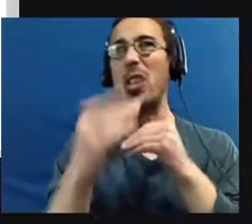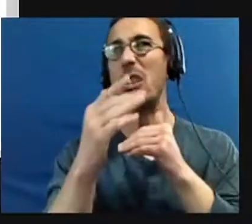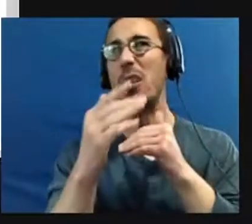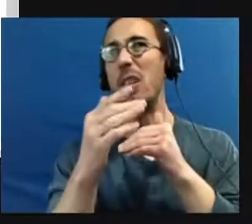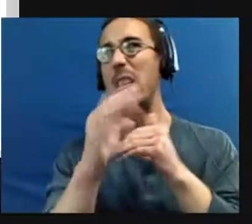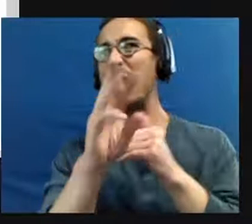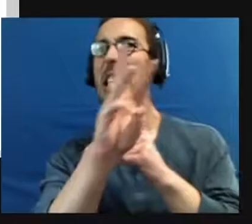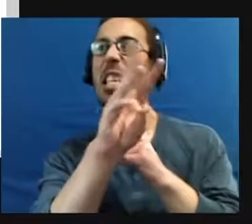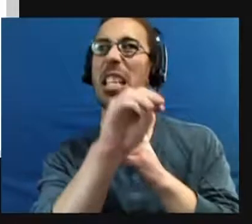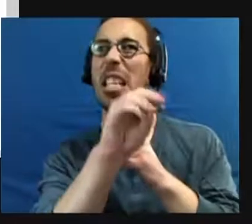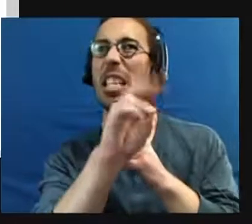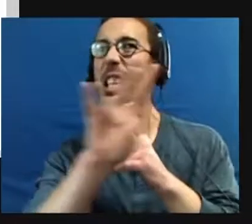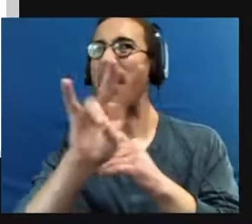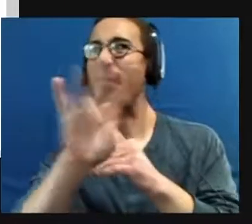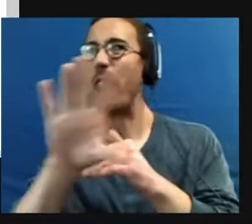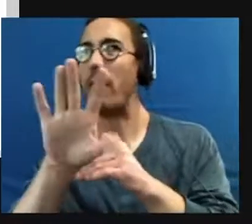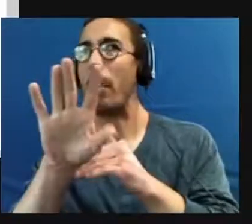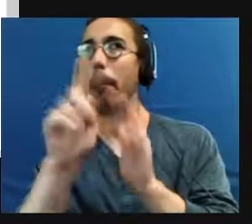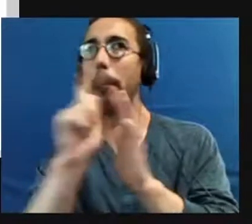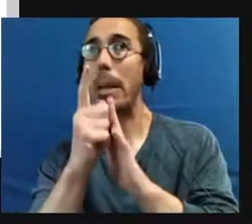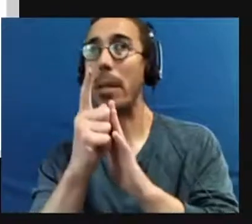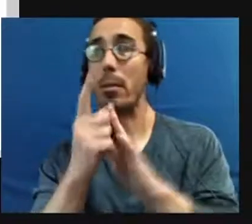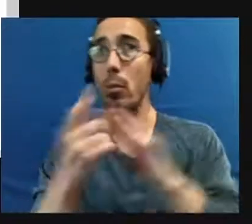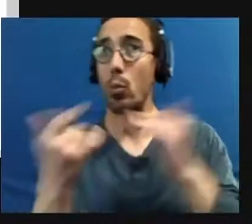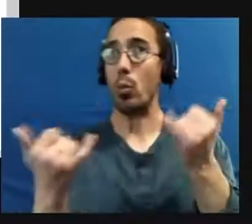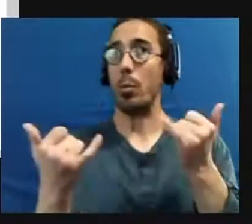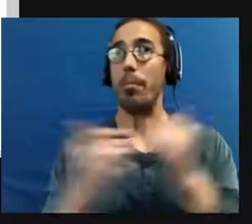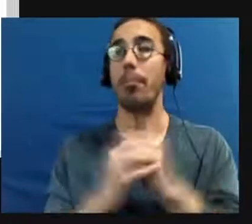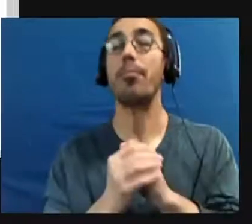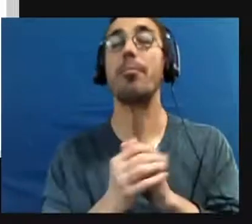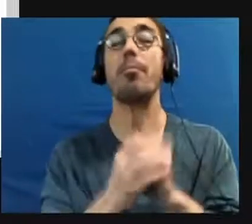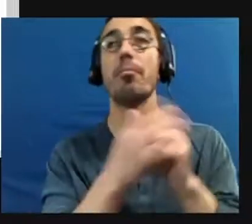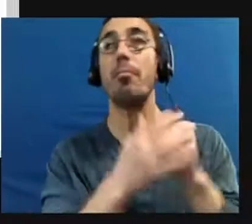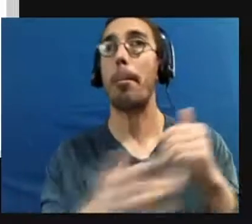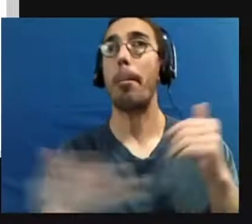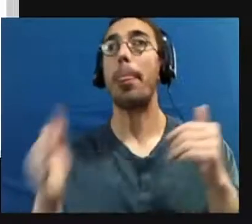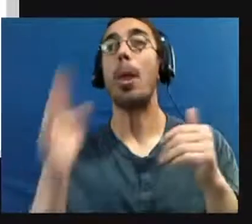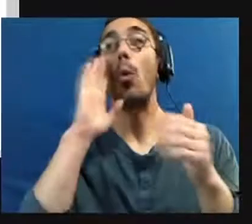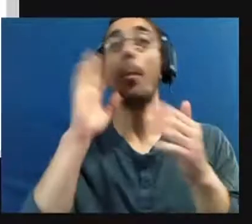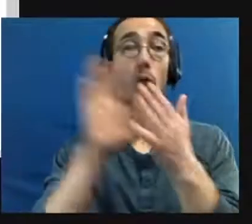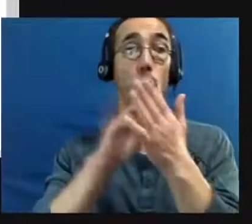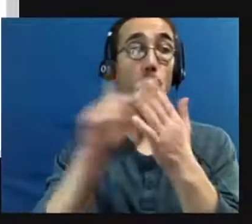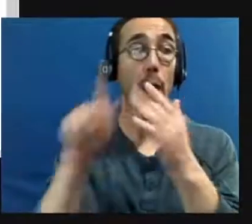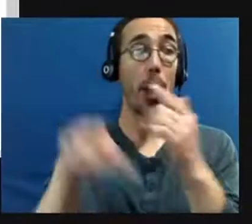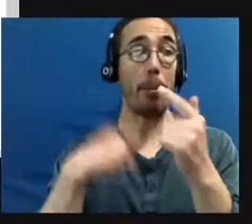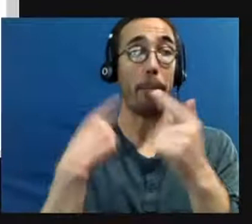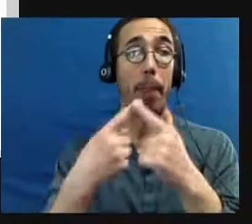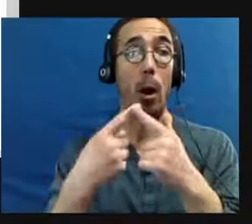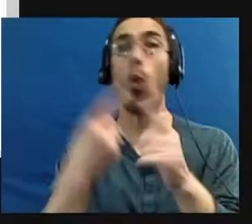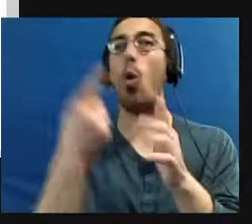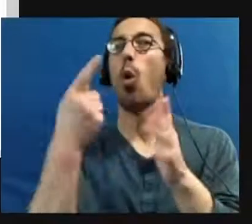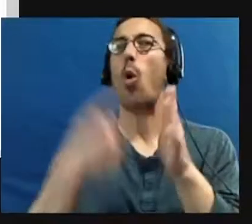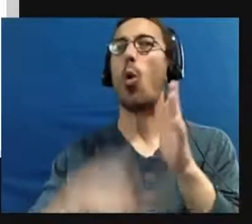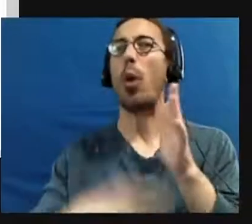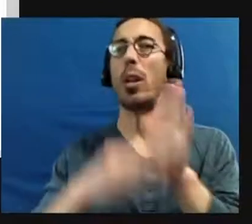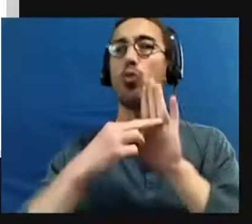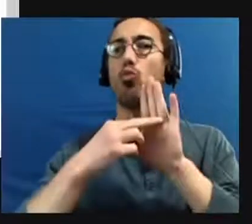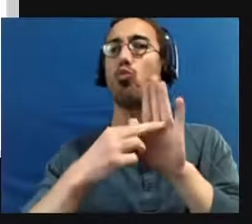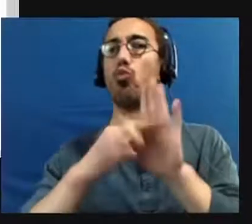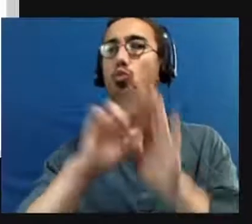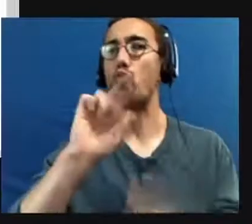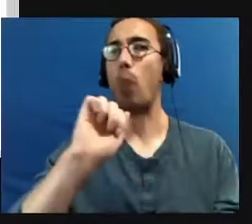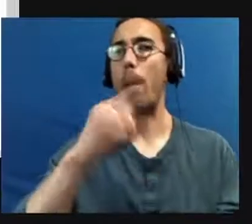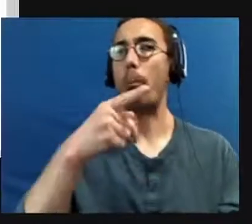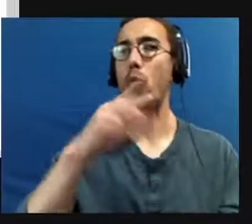to 75 minutes that we'll be together. We will be learning or talking about what is representation and why I think